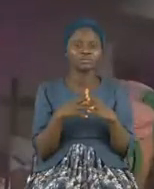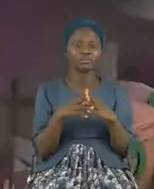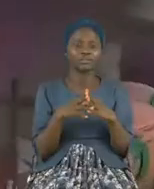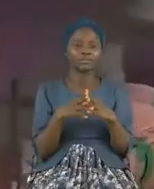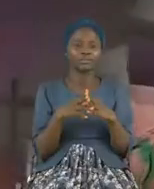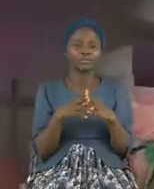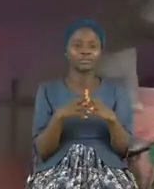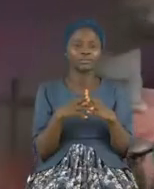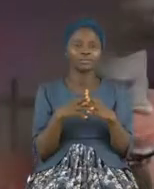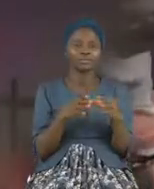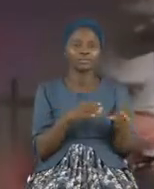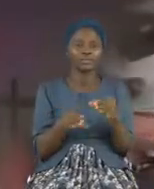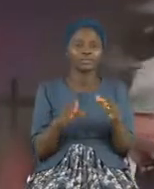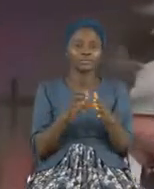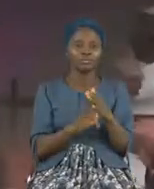Acts